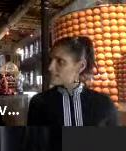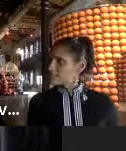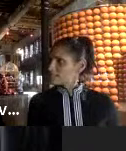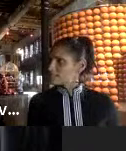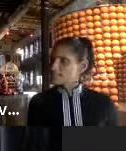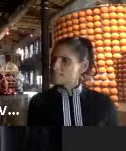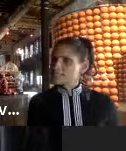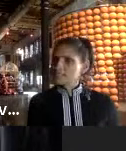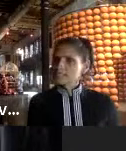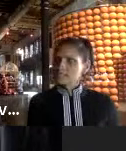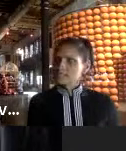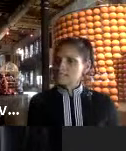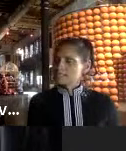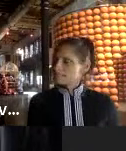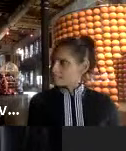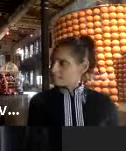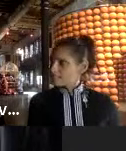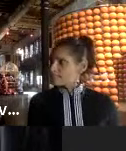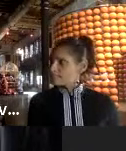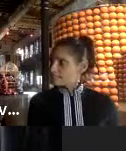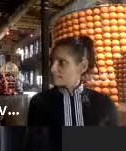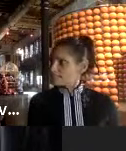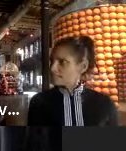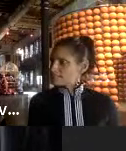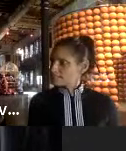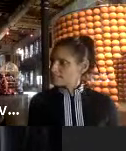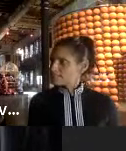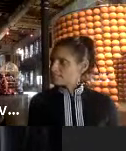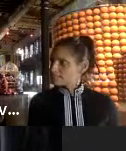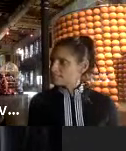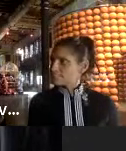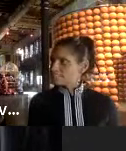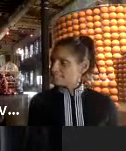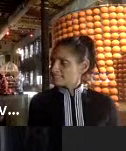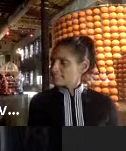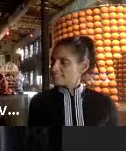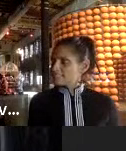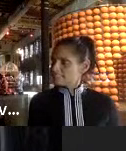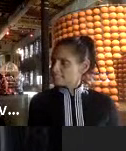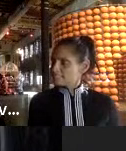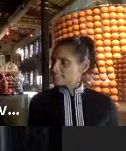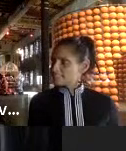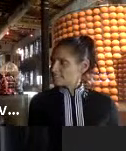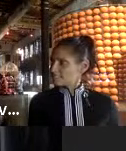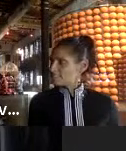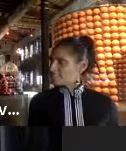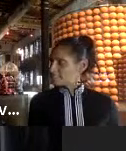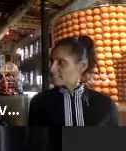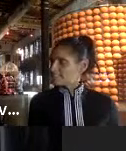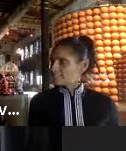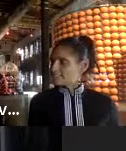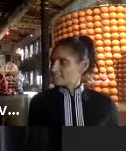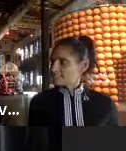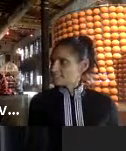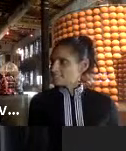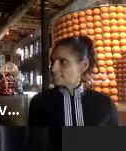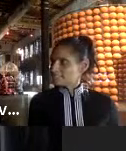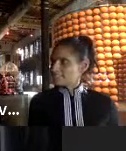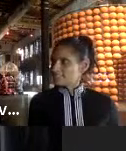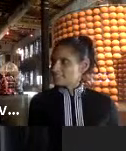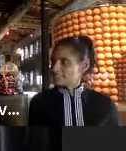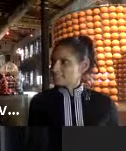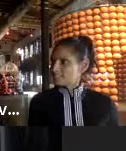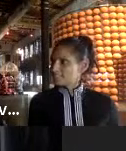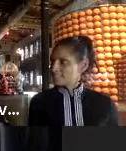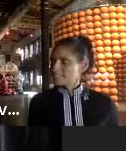have like distinctive visionary practices that they could bring forth. to this environment and this